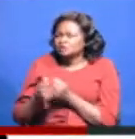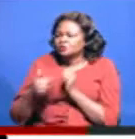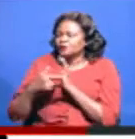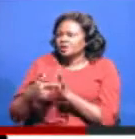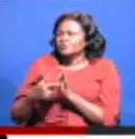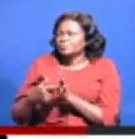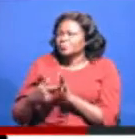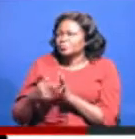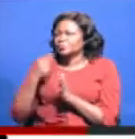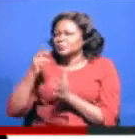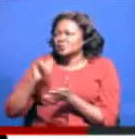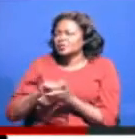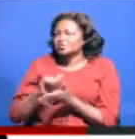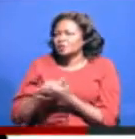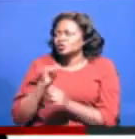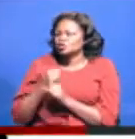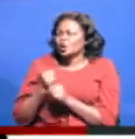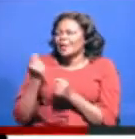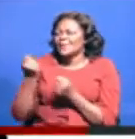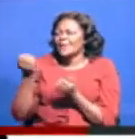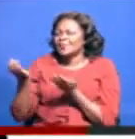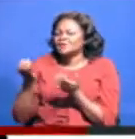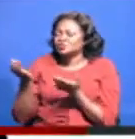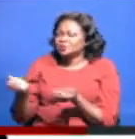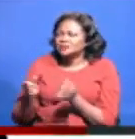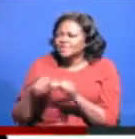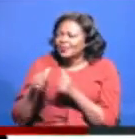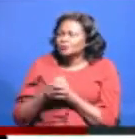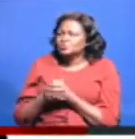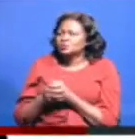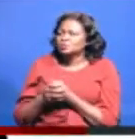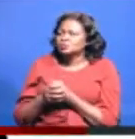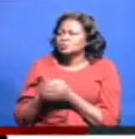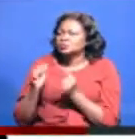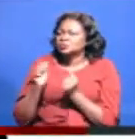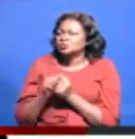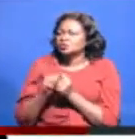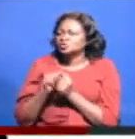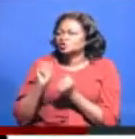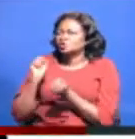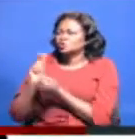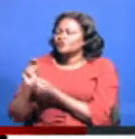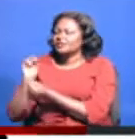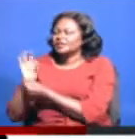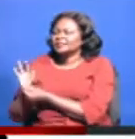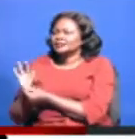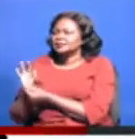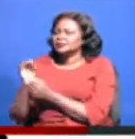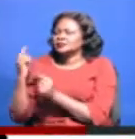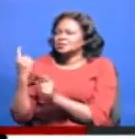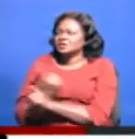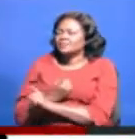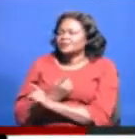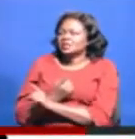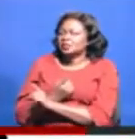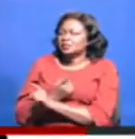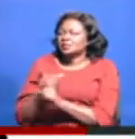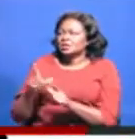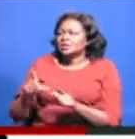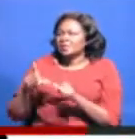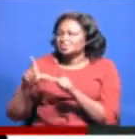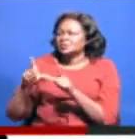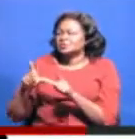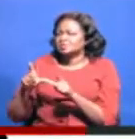that you find to do a small business you need about 10, 12, 13 different licenses